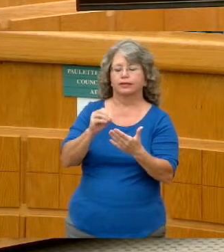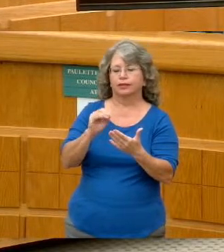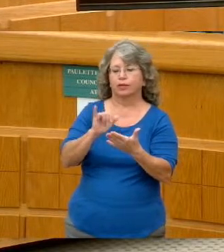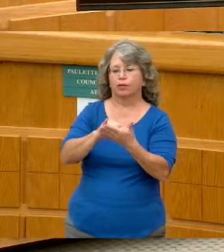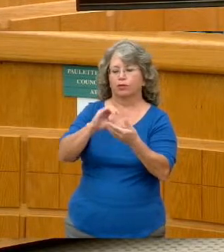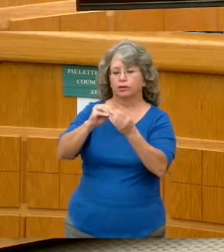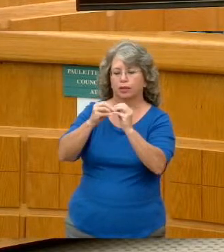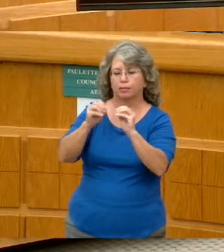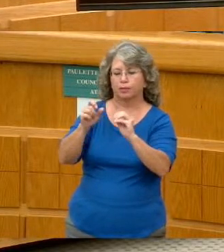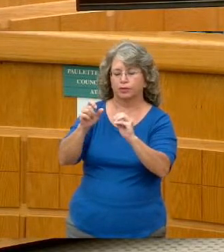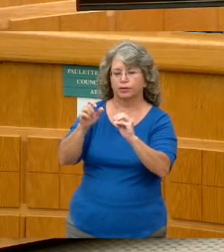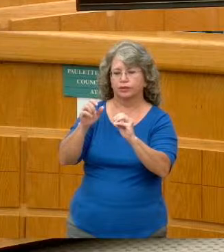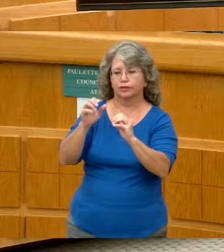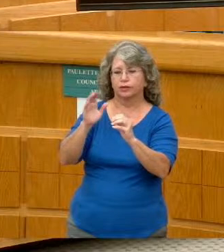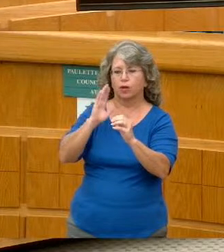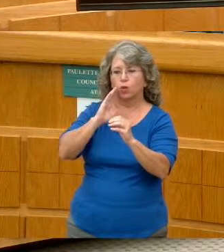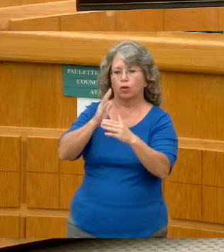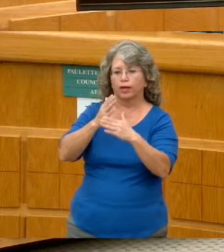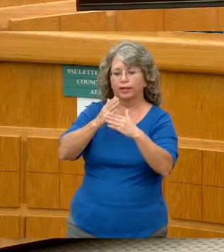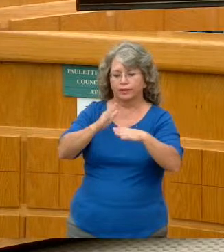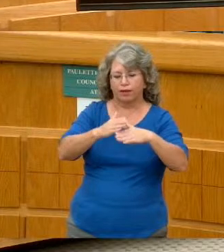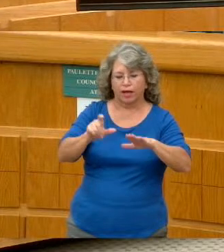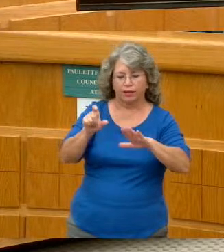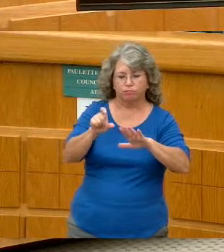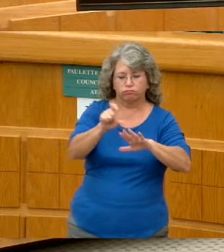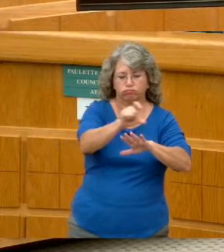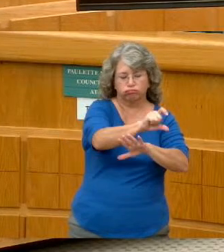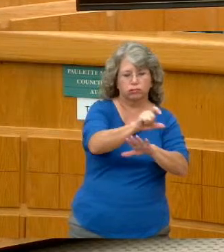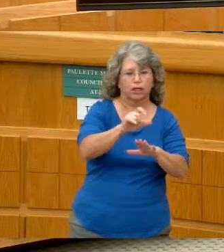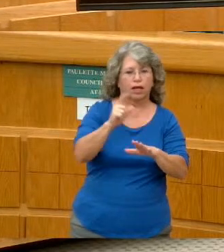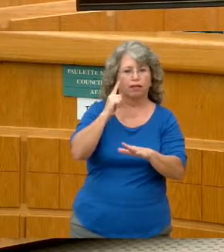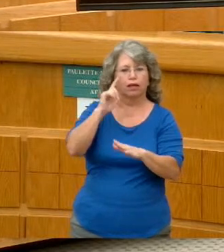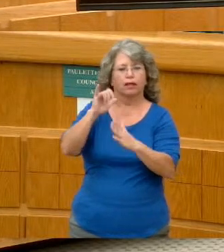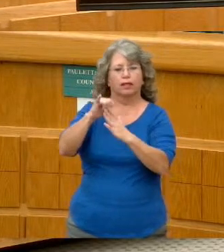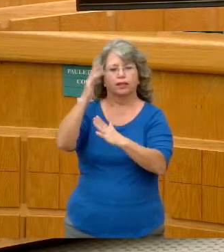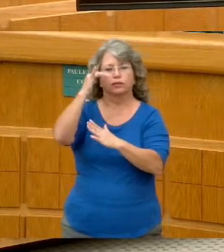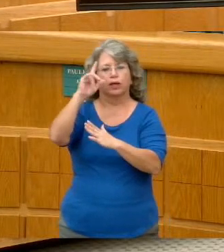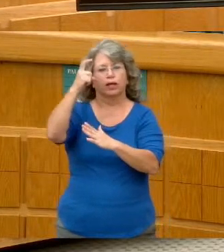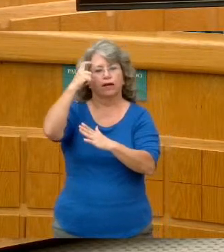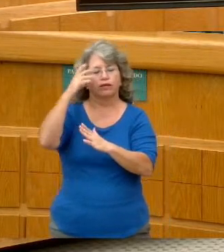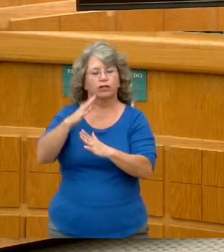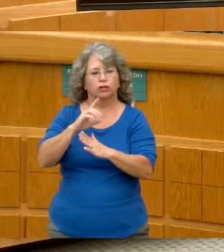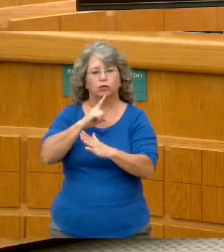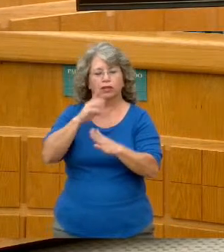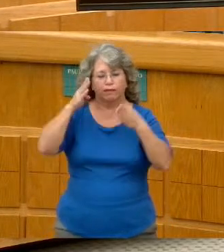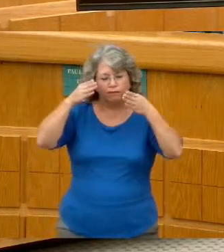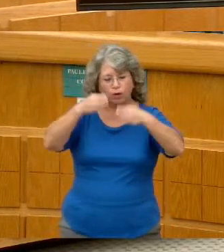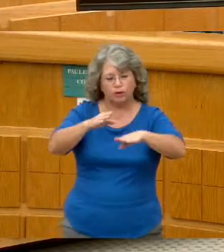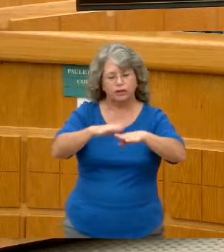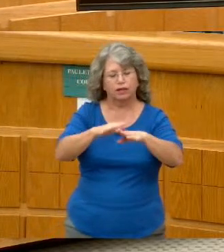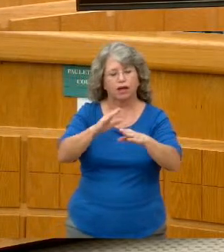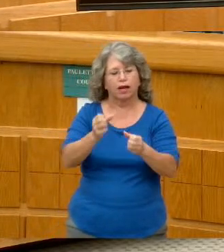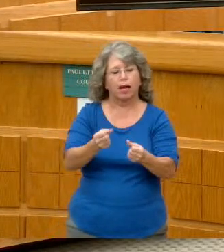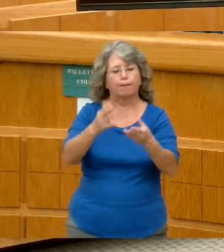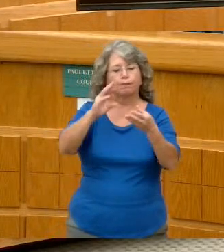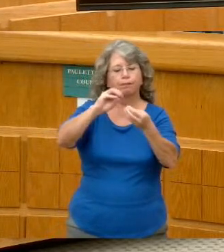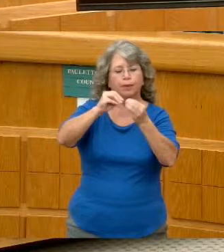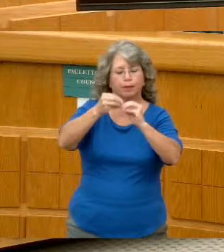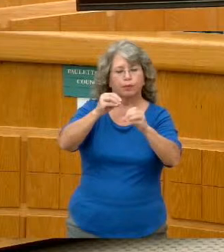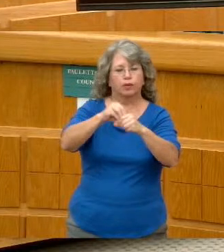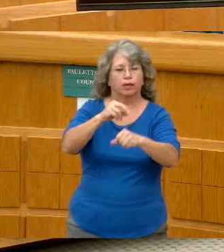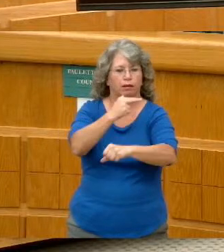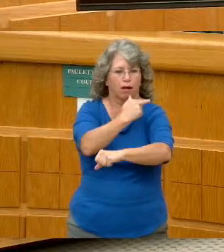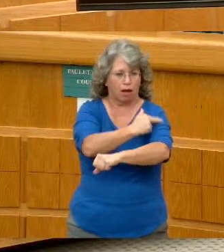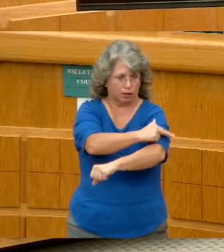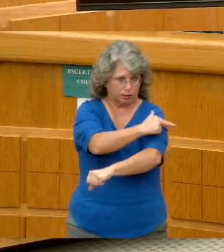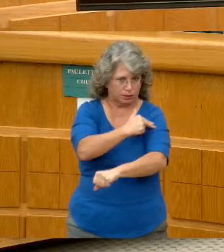So I think that's why the governor is really beginning to focus just on those that are serious enough to be in the hospital, and those